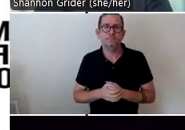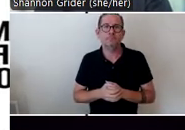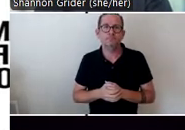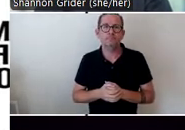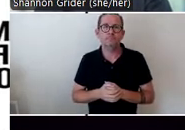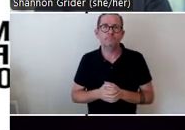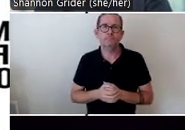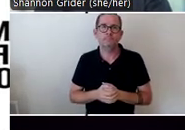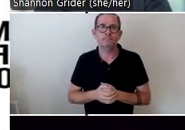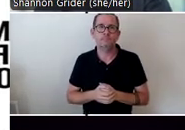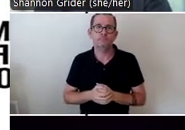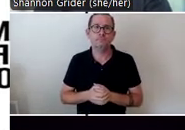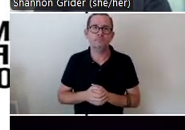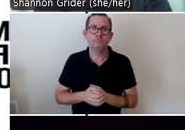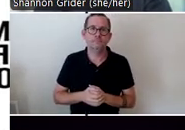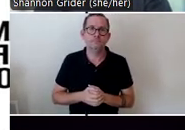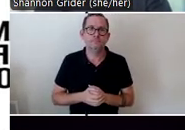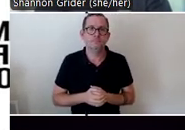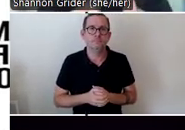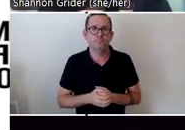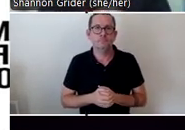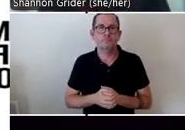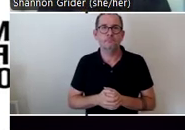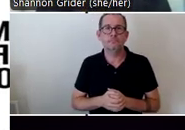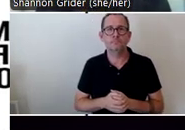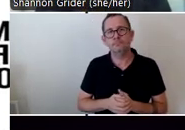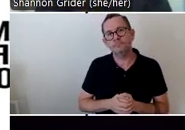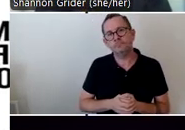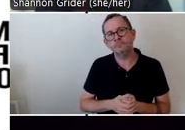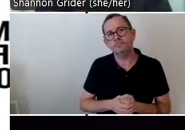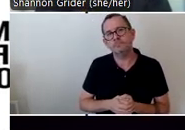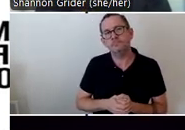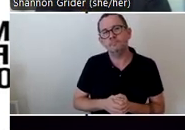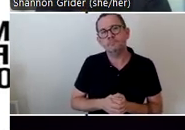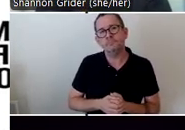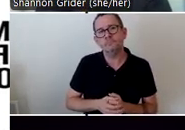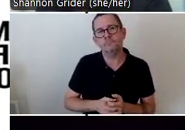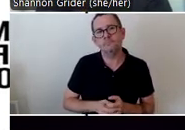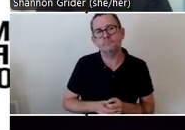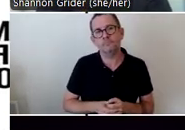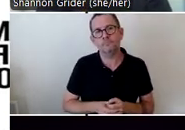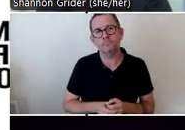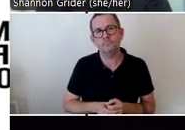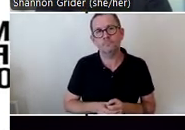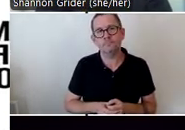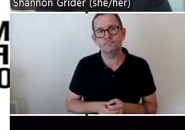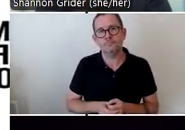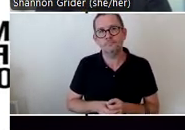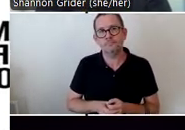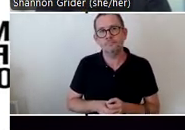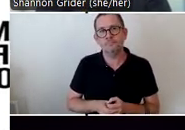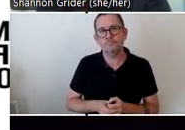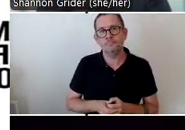to be about sign language. Of course, you know that means that there's a problem. But with using lip reading or speech reading, you also still do need to check in and make